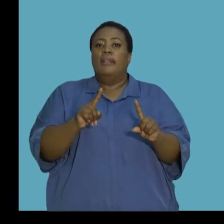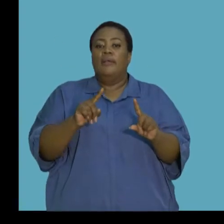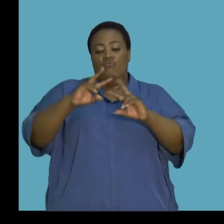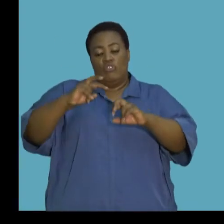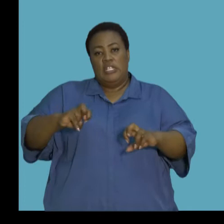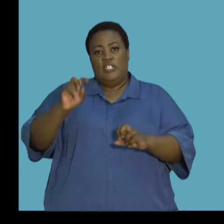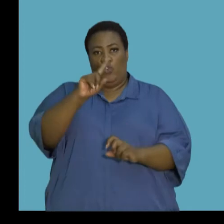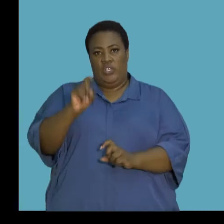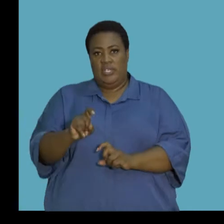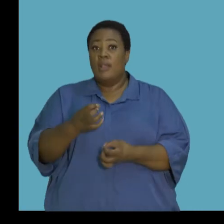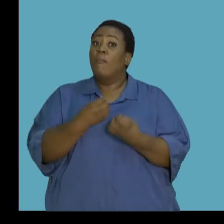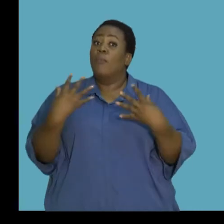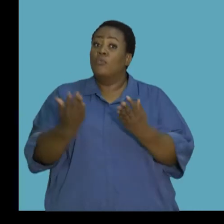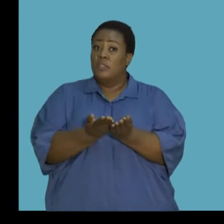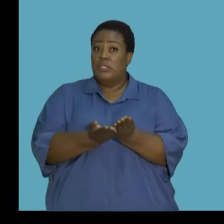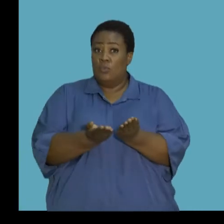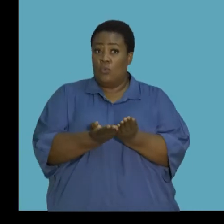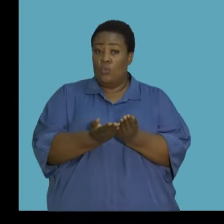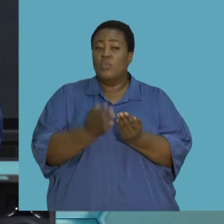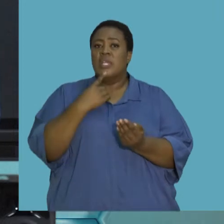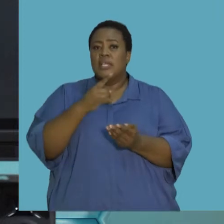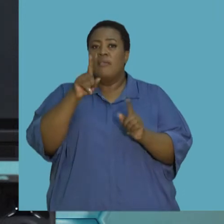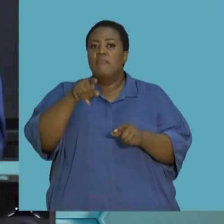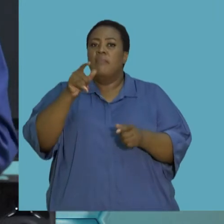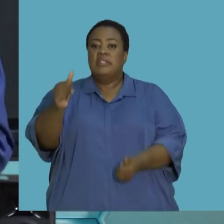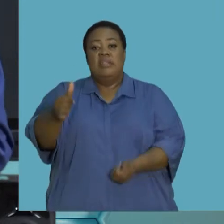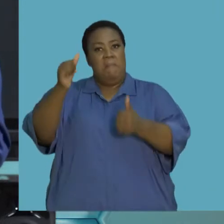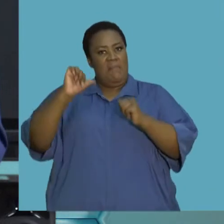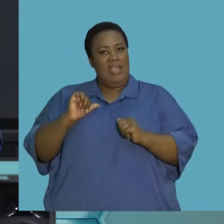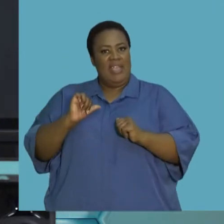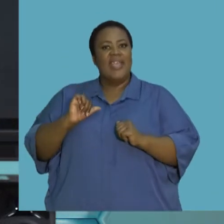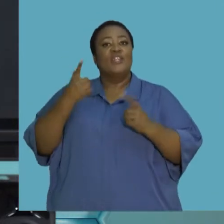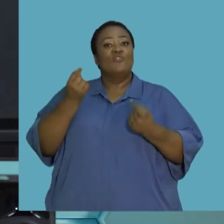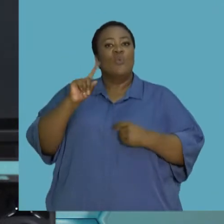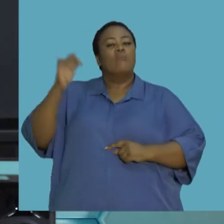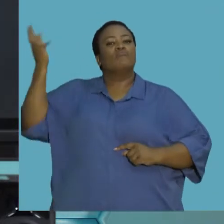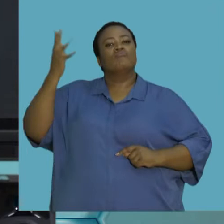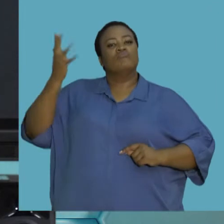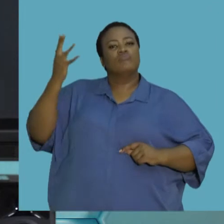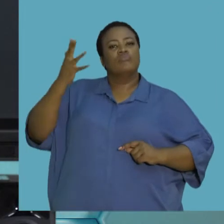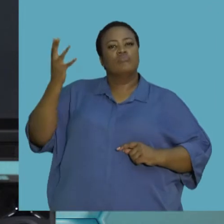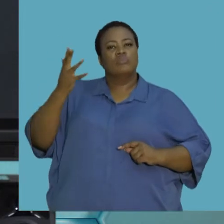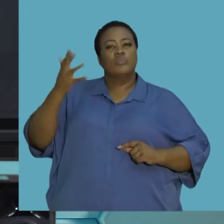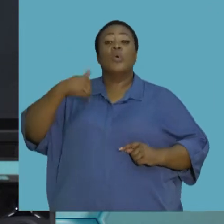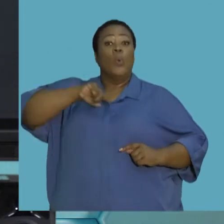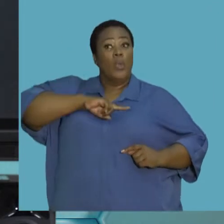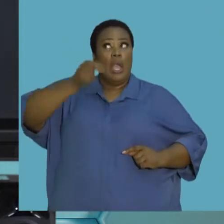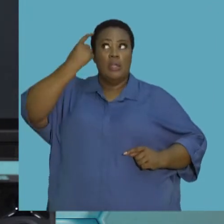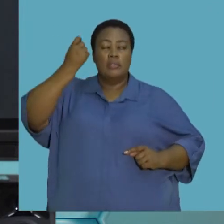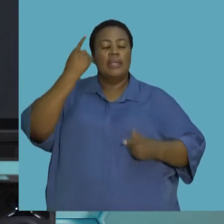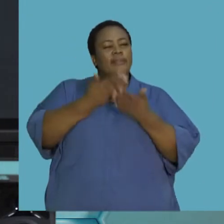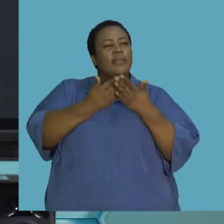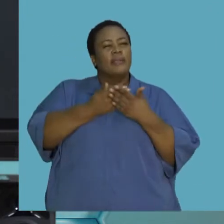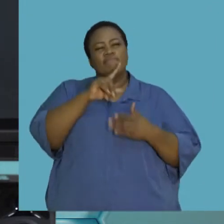we often at school will ask our learners to come back to us and present their research question so that we have an understanding of their